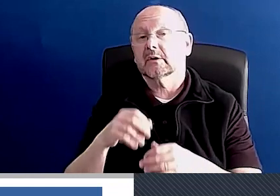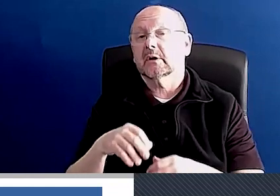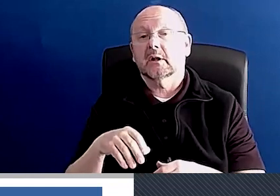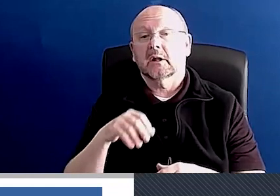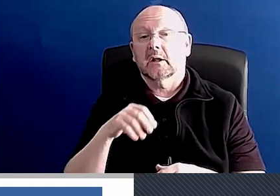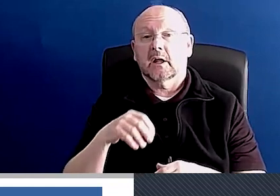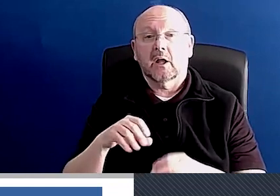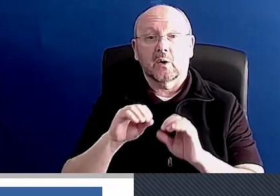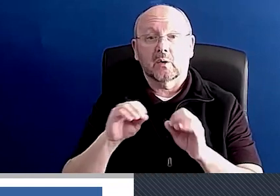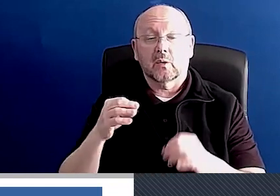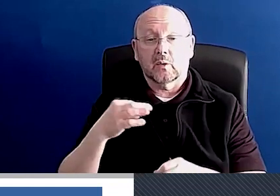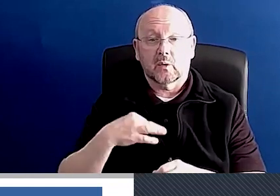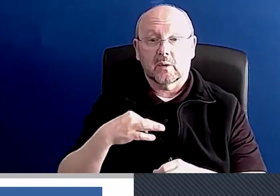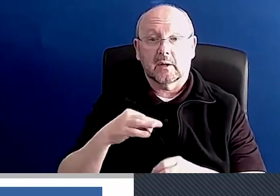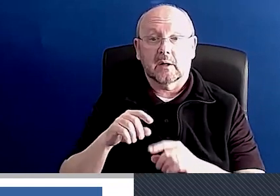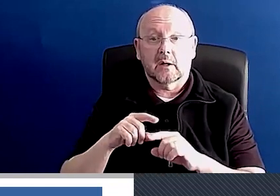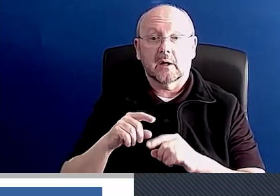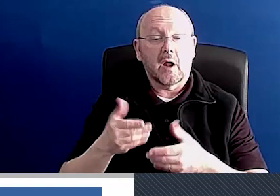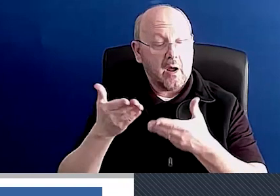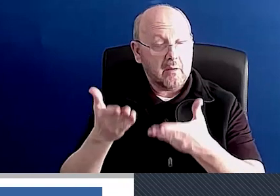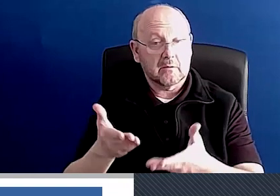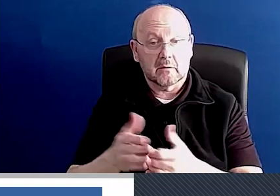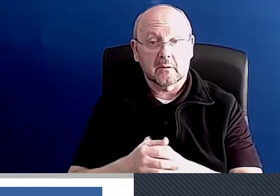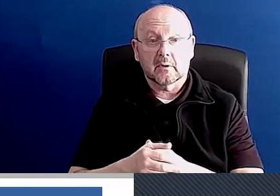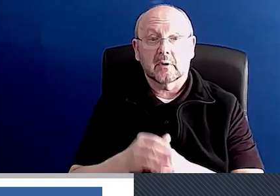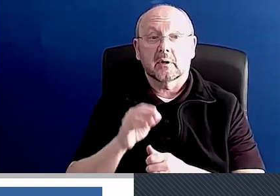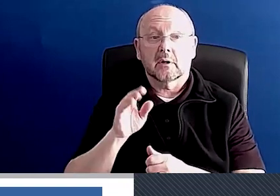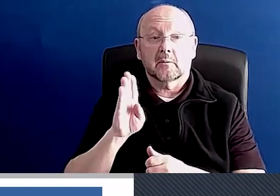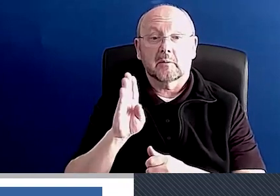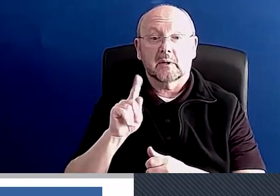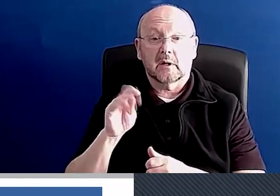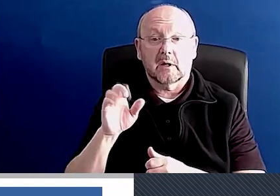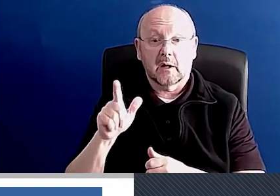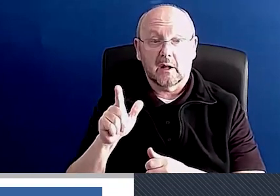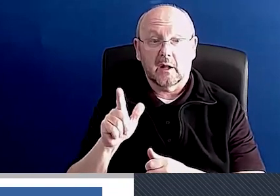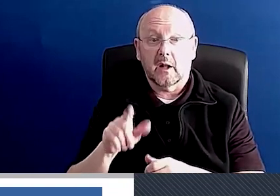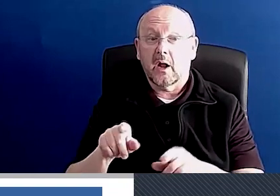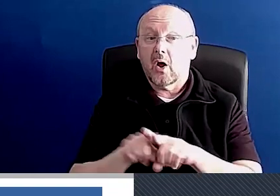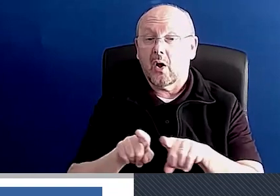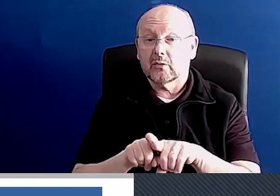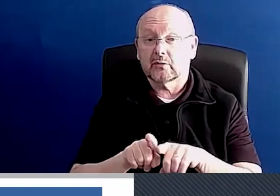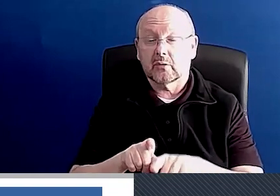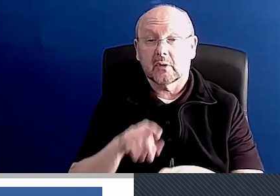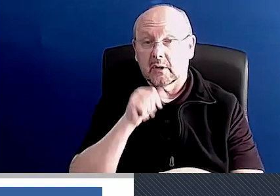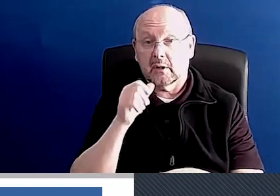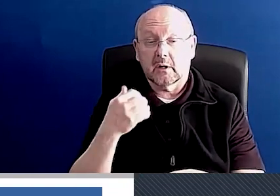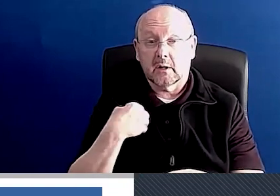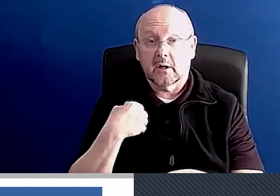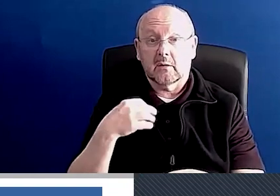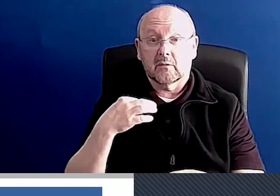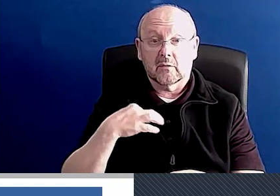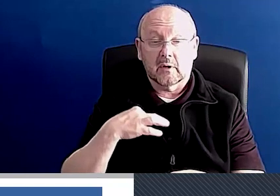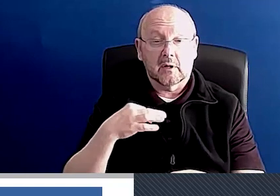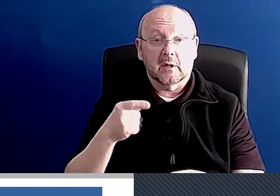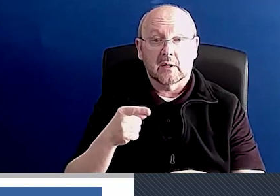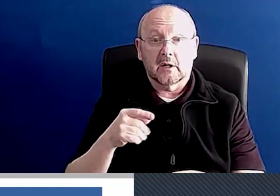non-credit. Some of the BT classes that we offer here and in the community are also non-credit. So these students are not having to worry